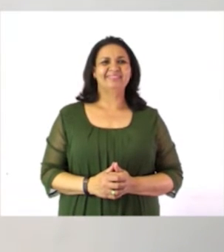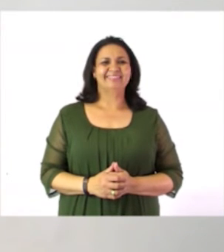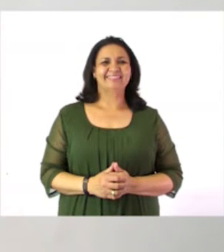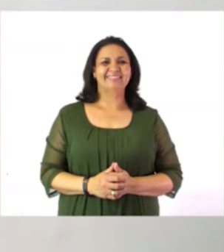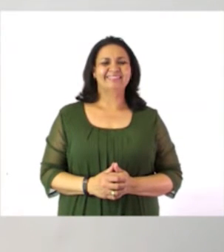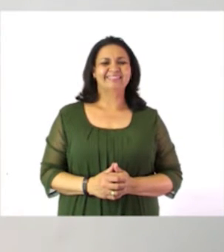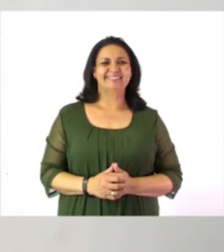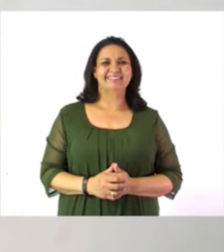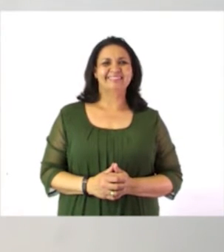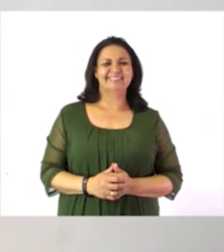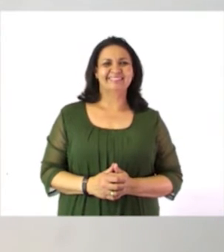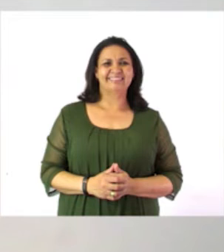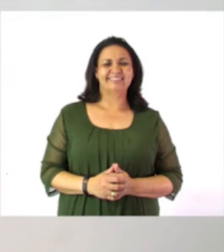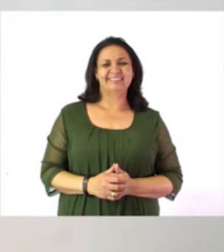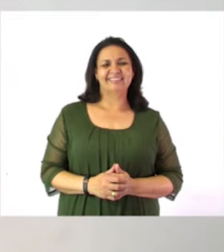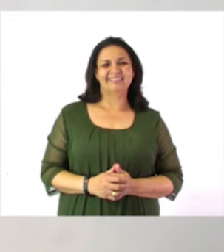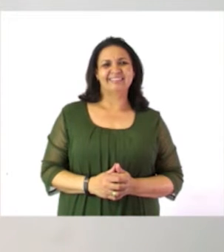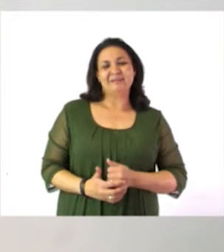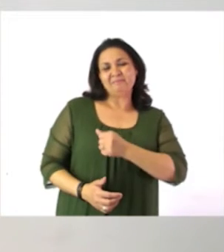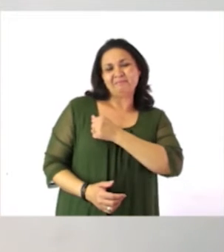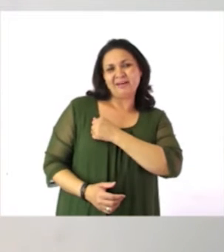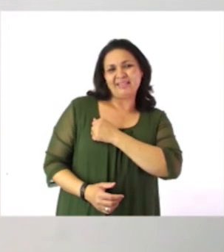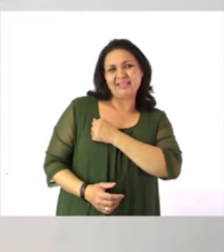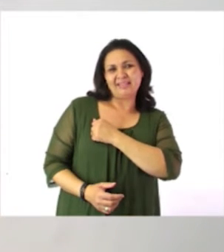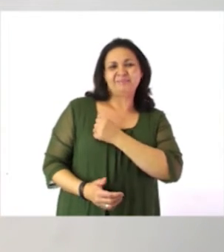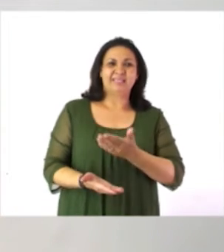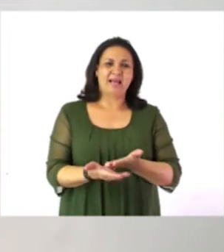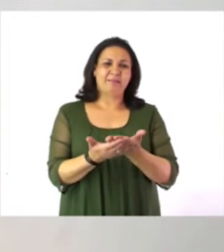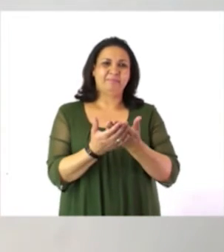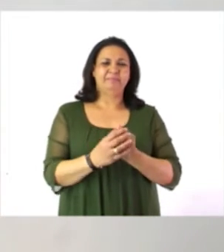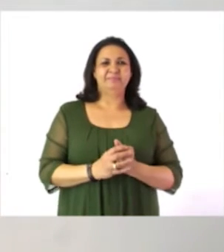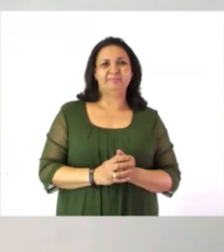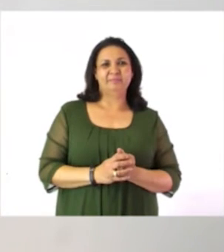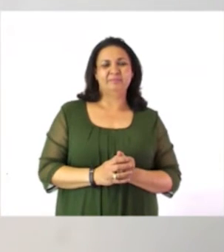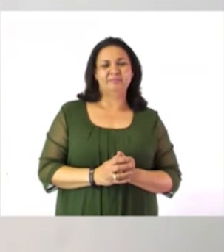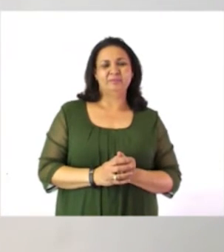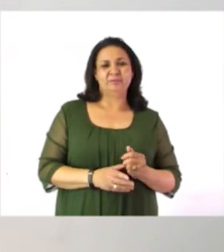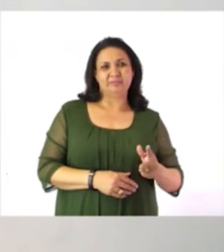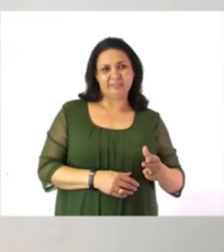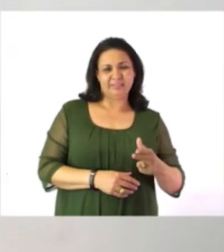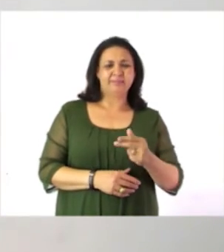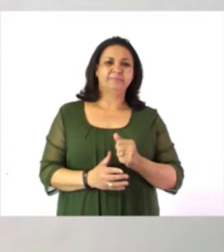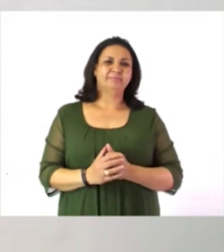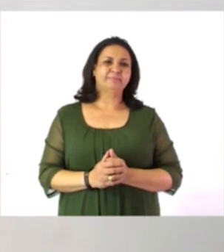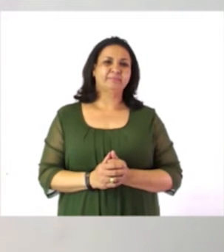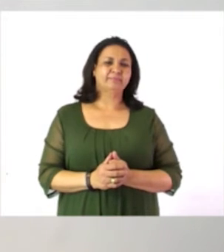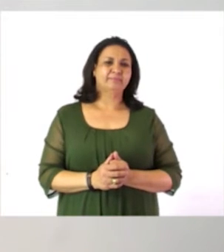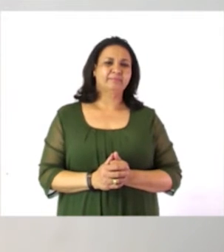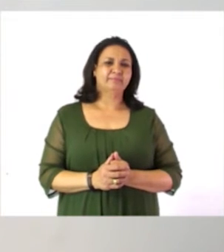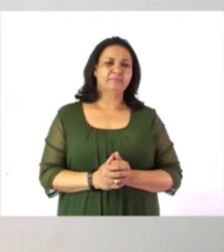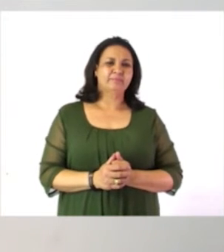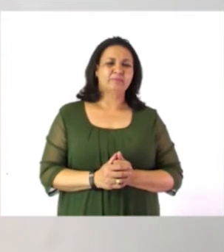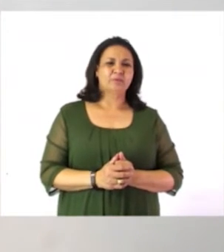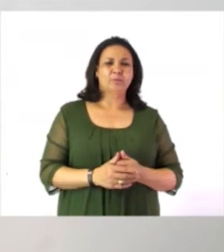Have you done it? Ask mommy to help you because you are using a scissor. Now then, when you have done